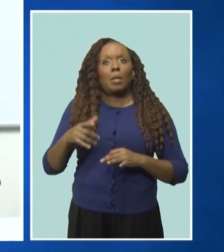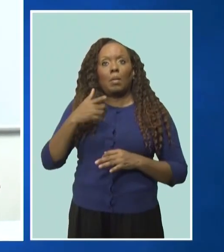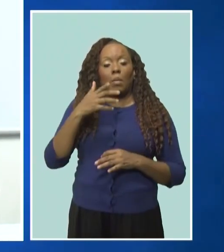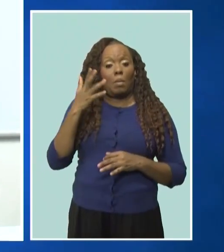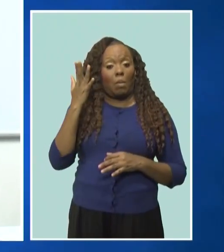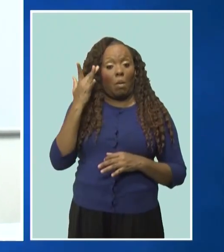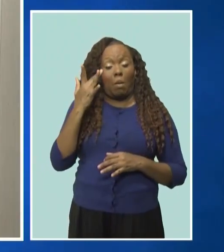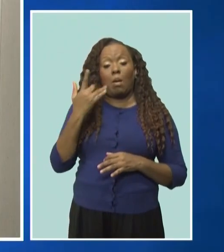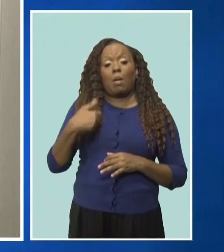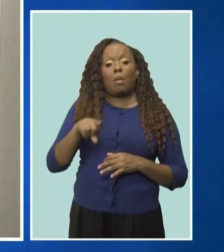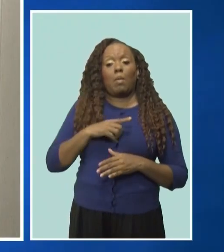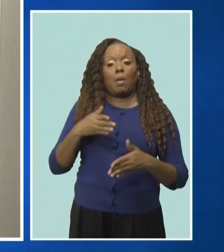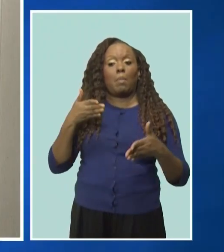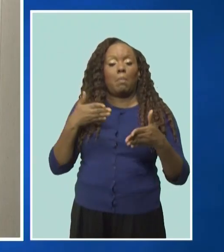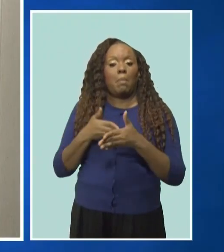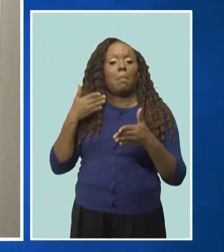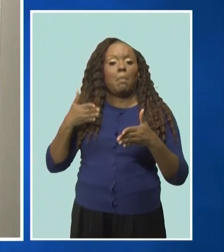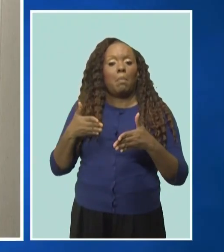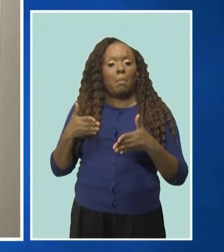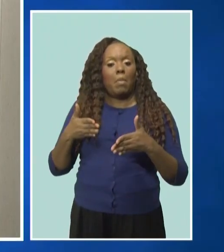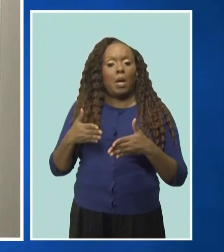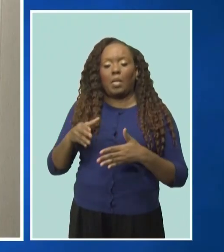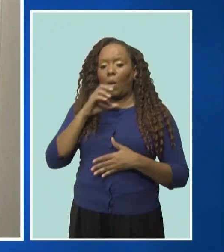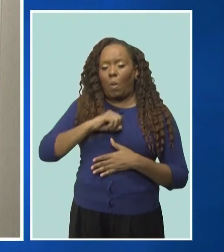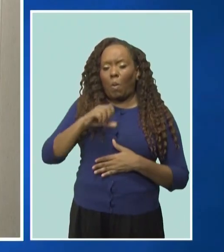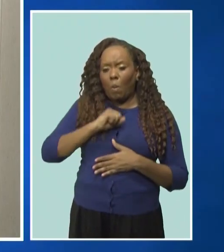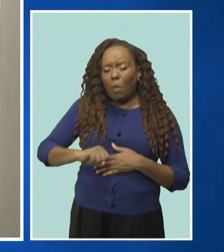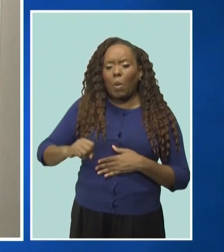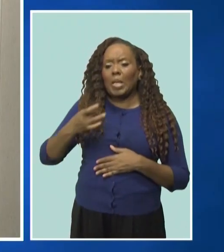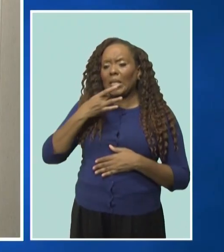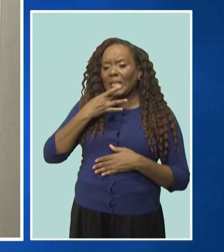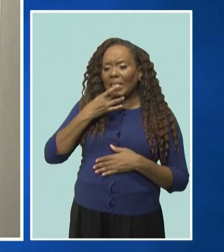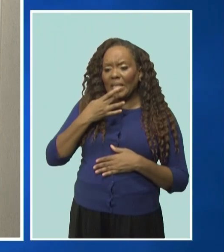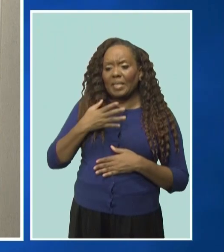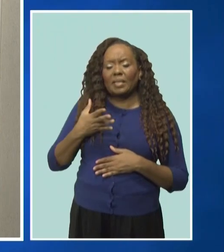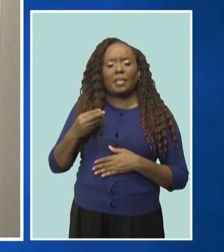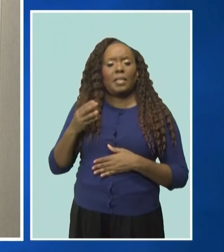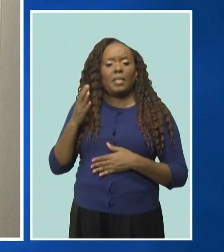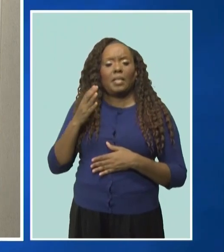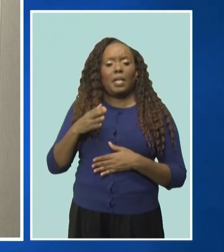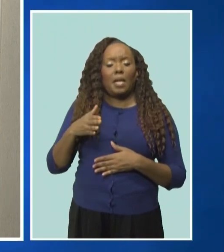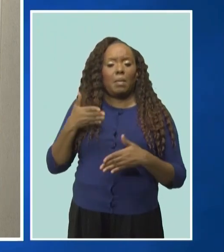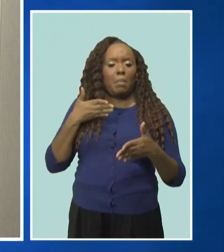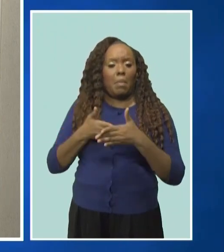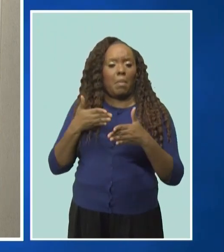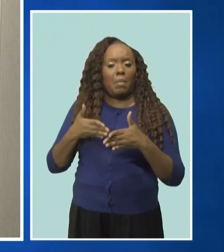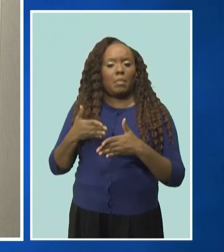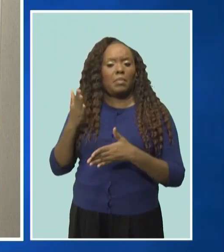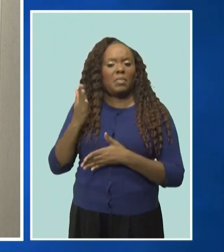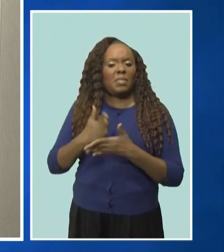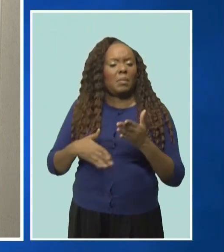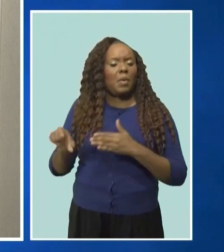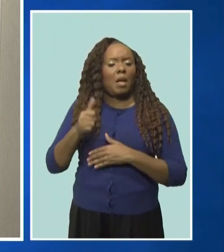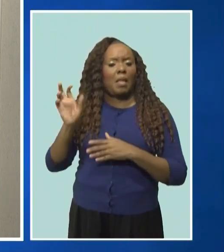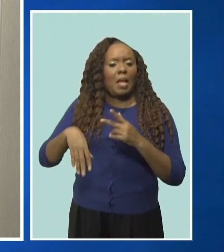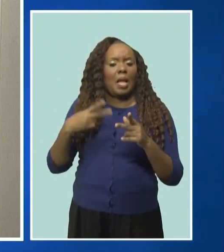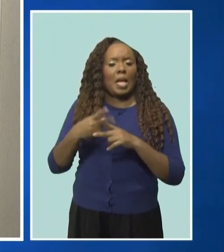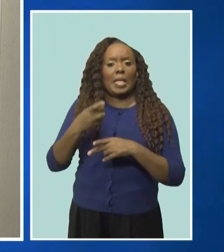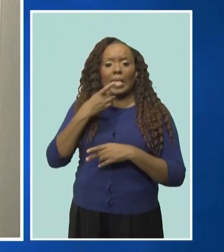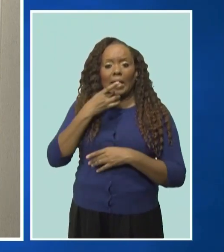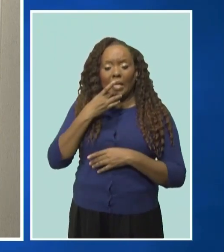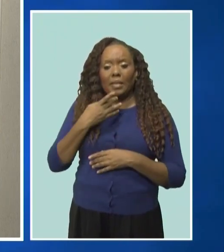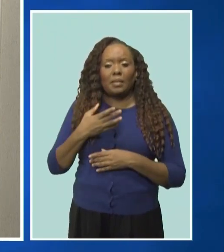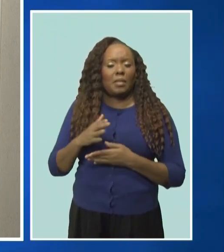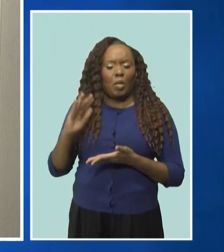of incandescent bulbs. They've also banned the sale of certain types of fluorescents as well. So there's actually less options